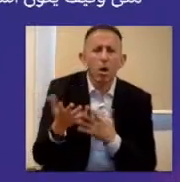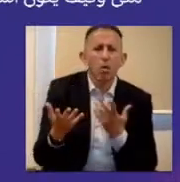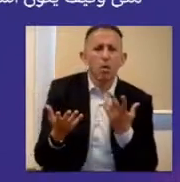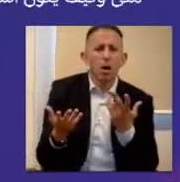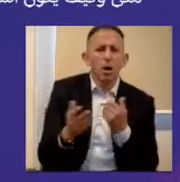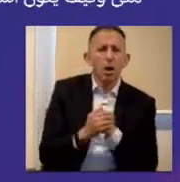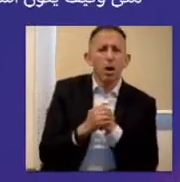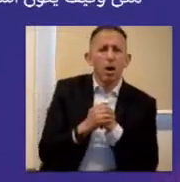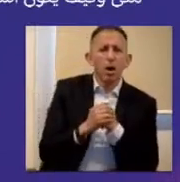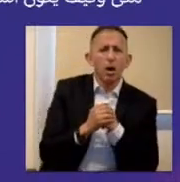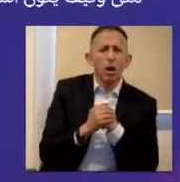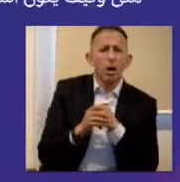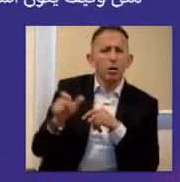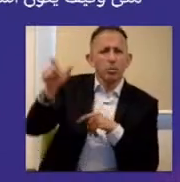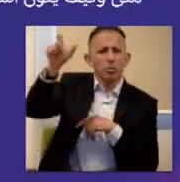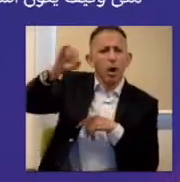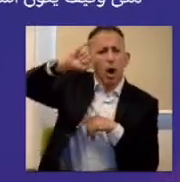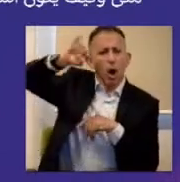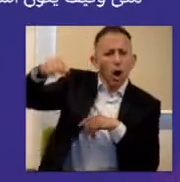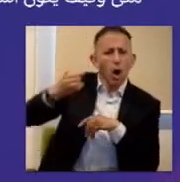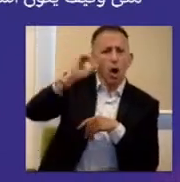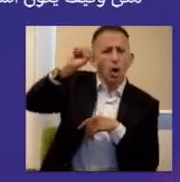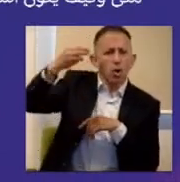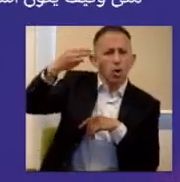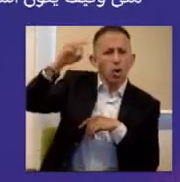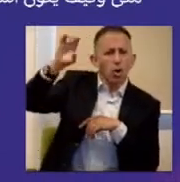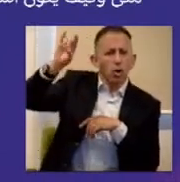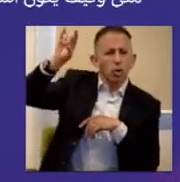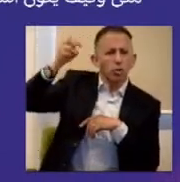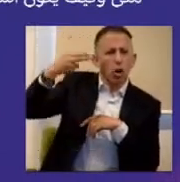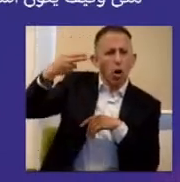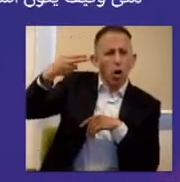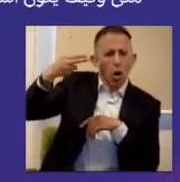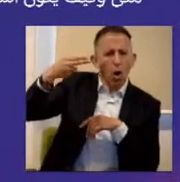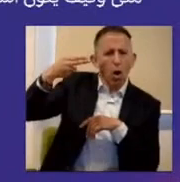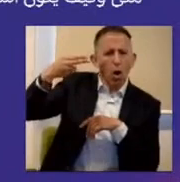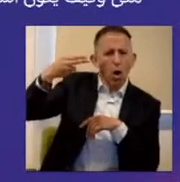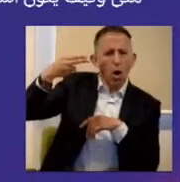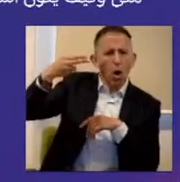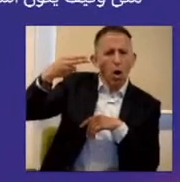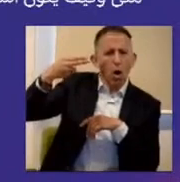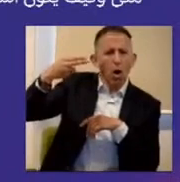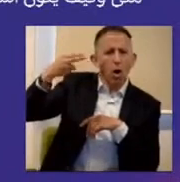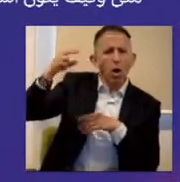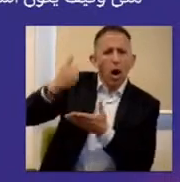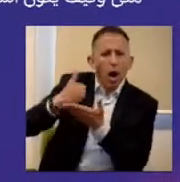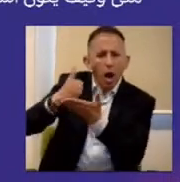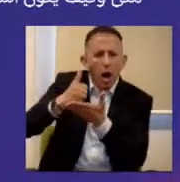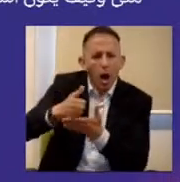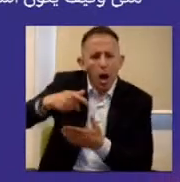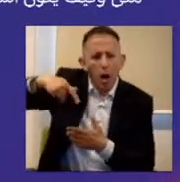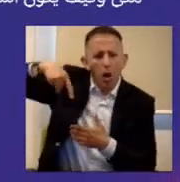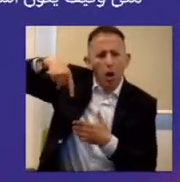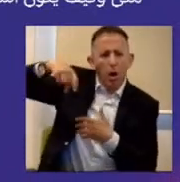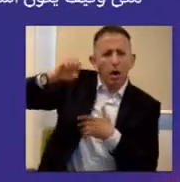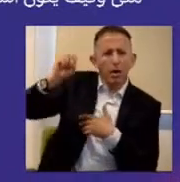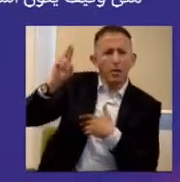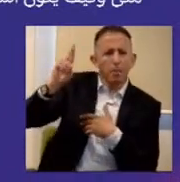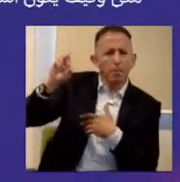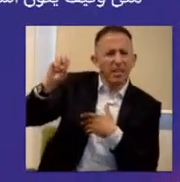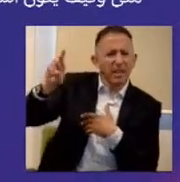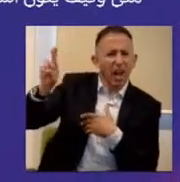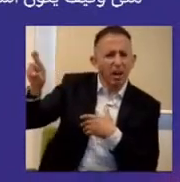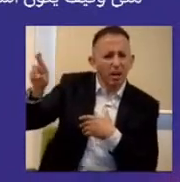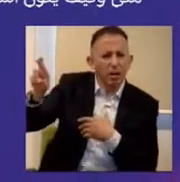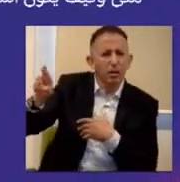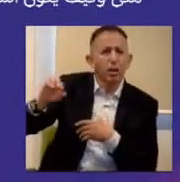answer? So John is partnered with Peter. John is honest, but Peter is partnered with Tom, but Tom is not honest.